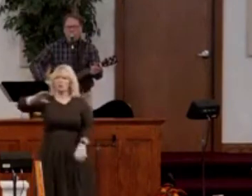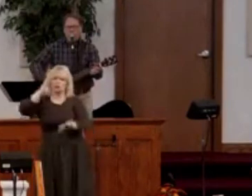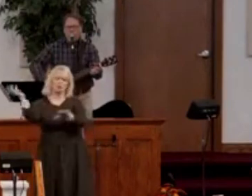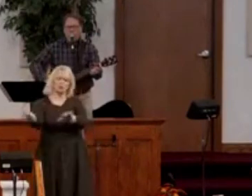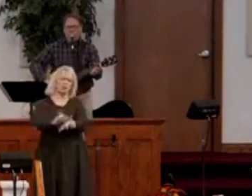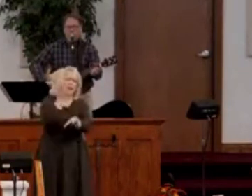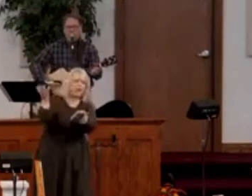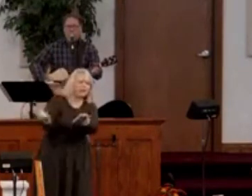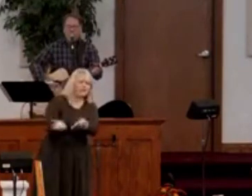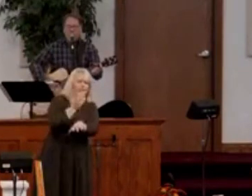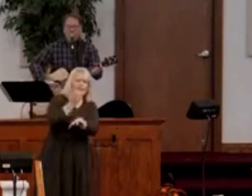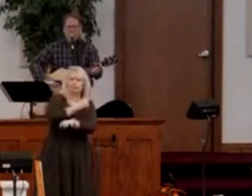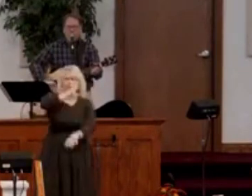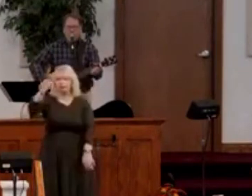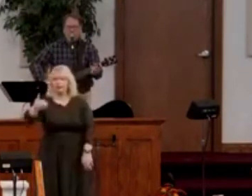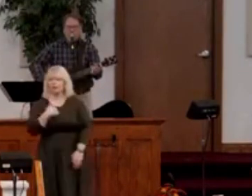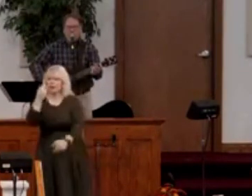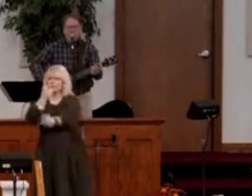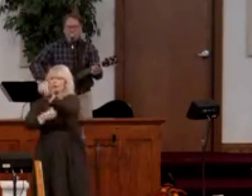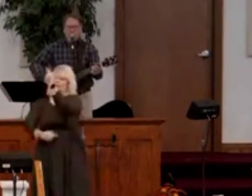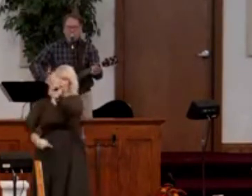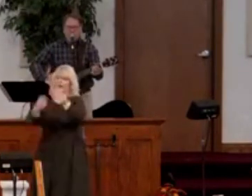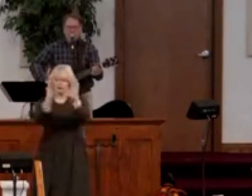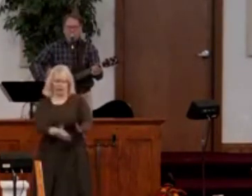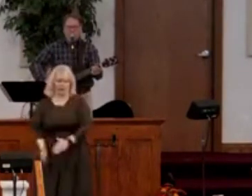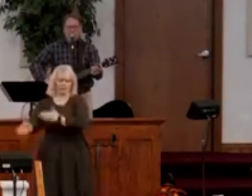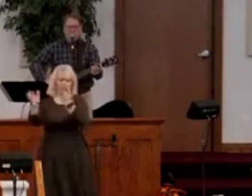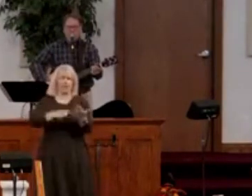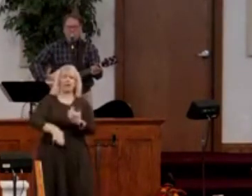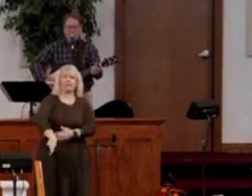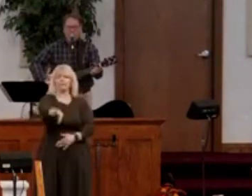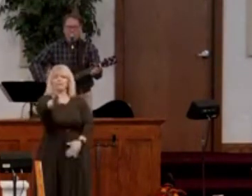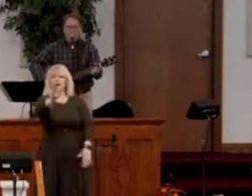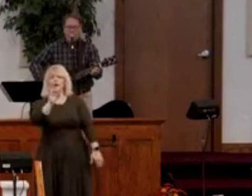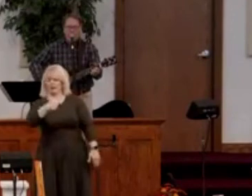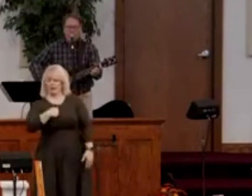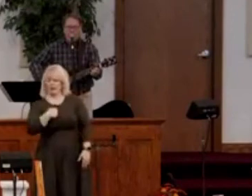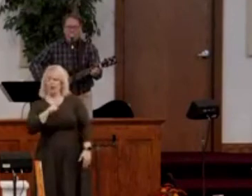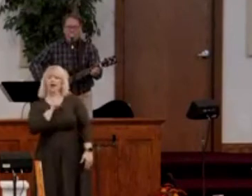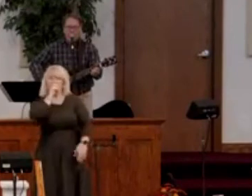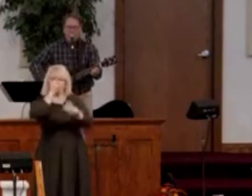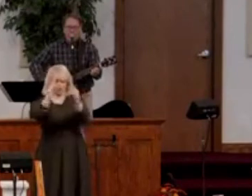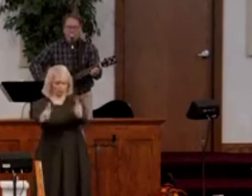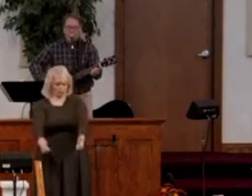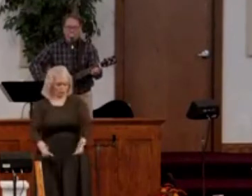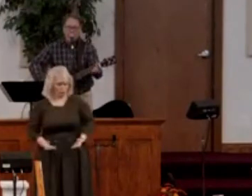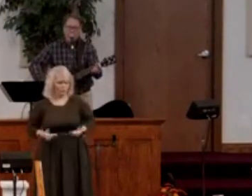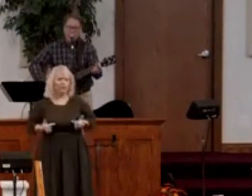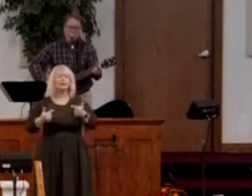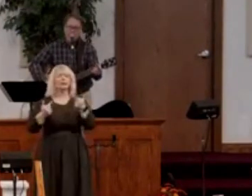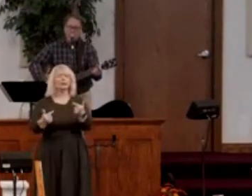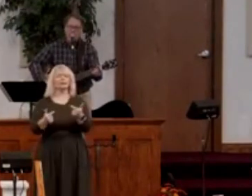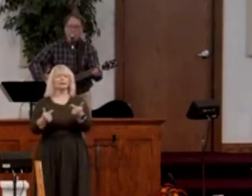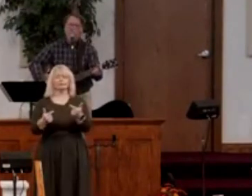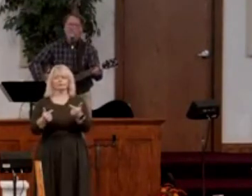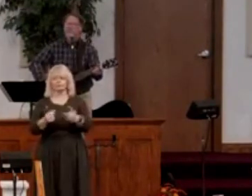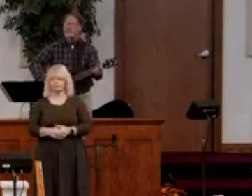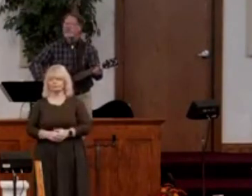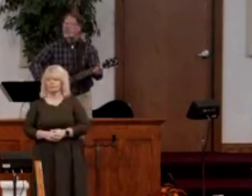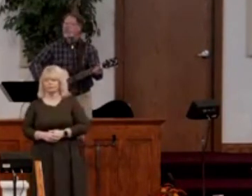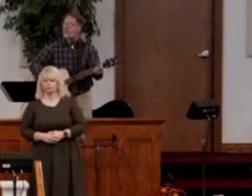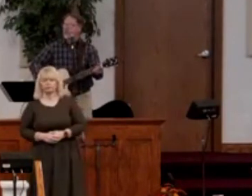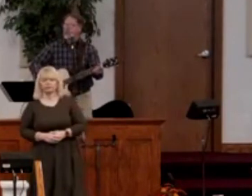wonderful cross, bids me come and die and find that I may truly live.